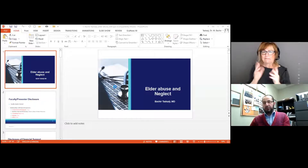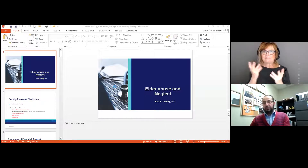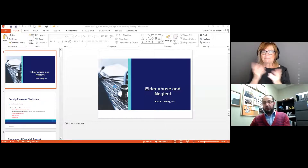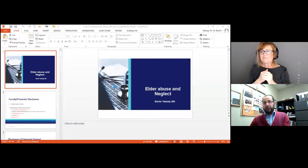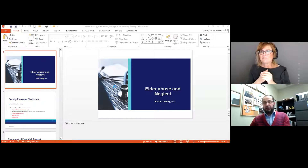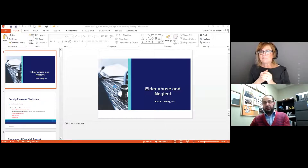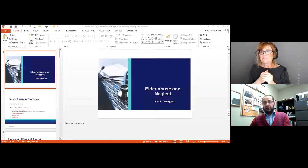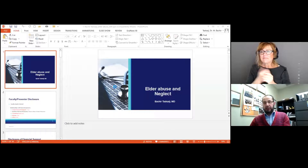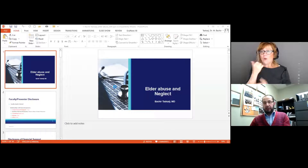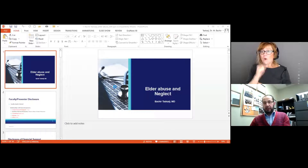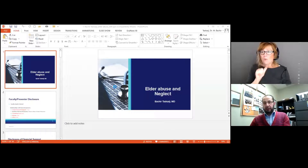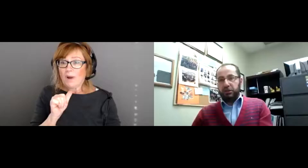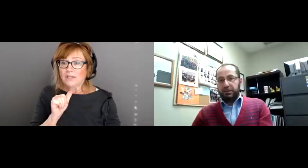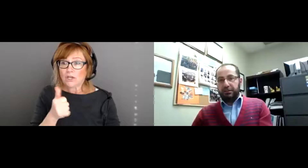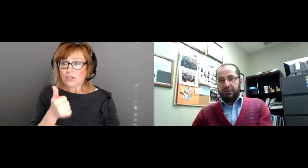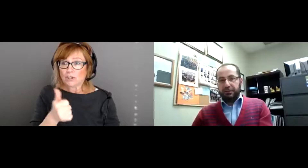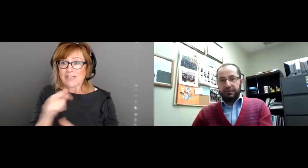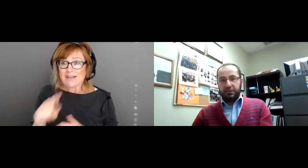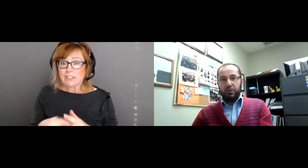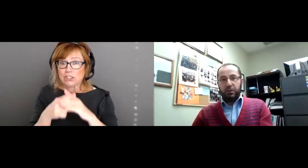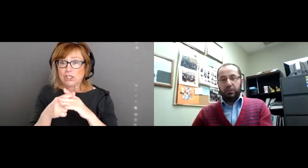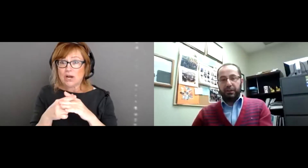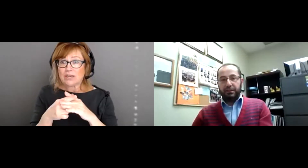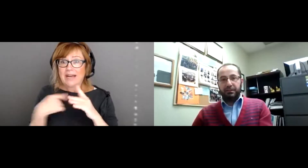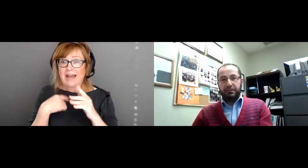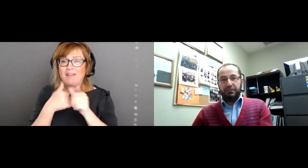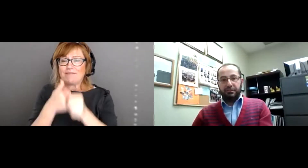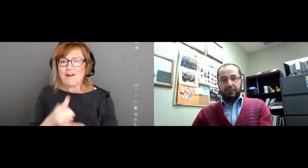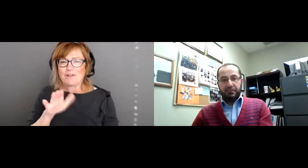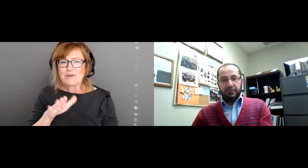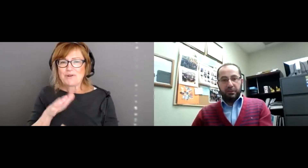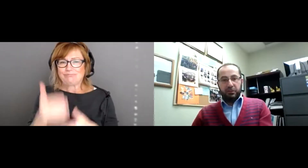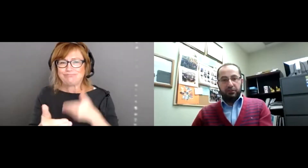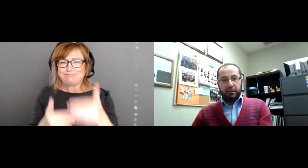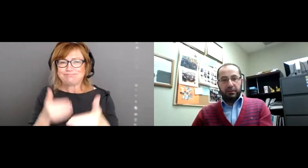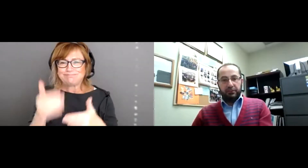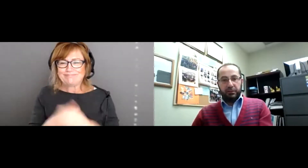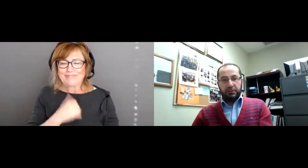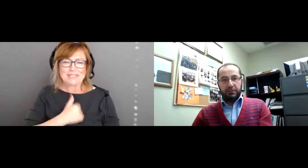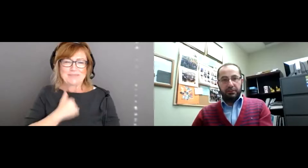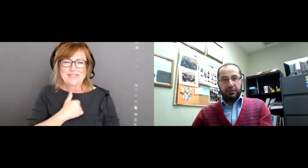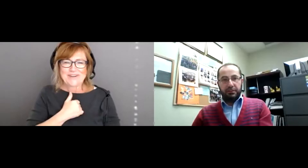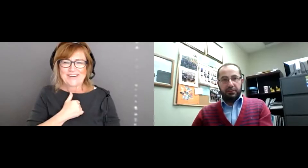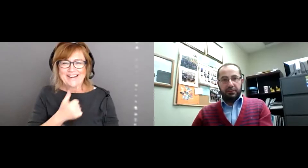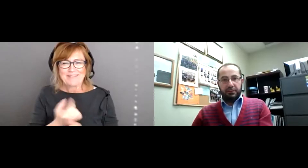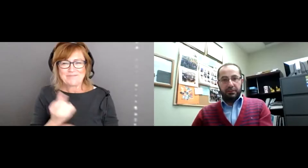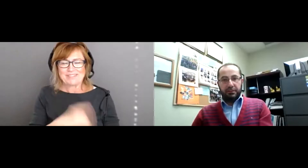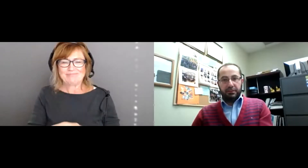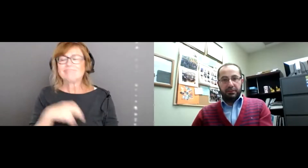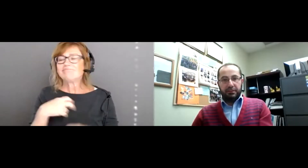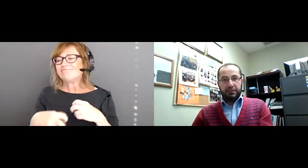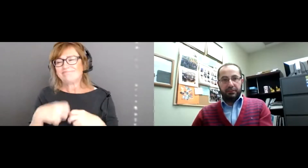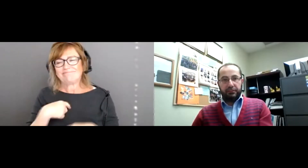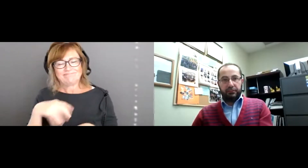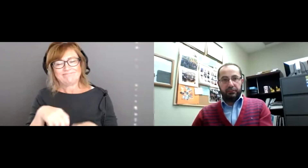start it from your end, and then I'll just go with your pace. Sorry for that, everyone. Yeah, no problem. Let